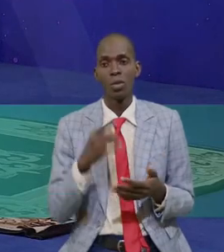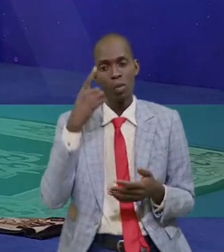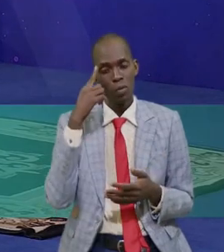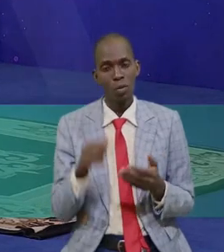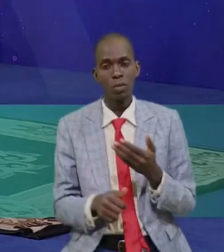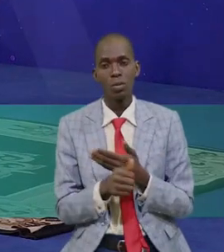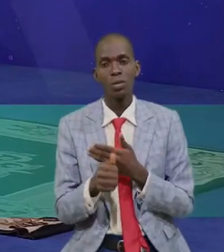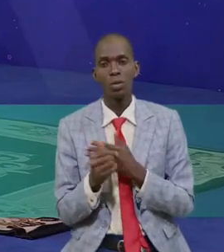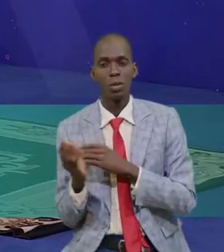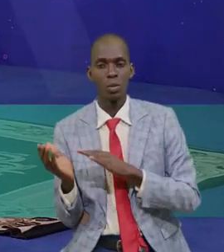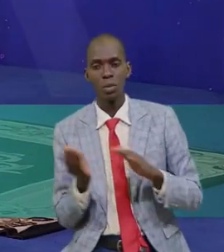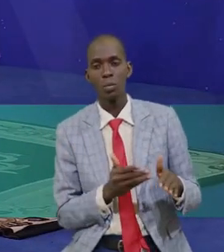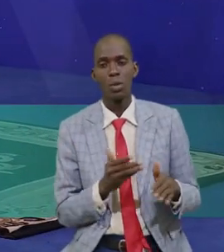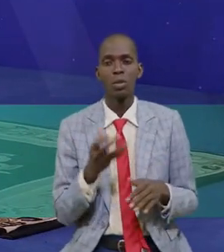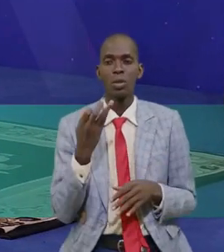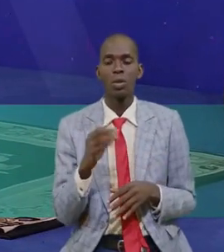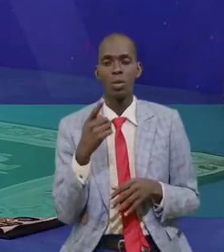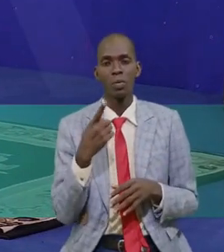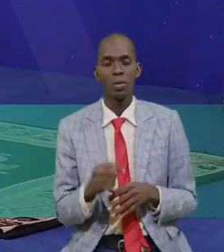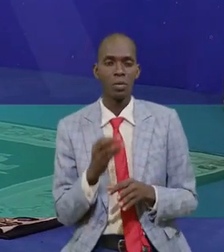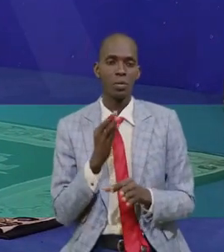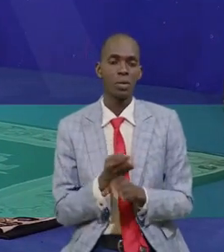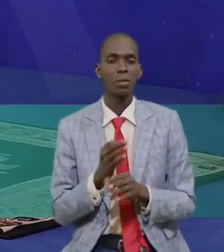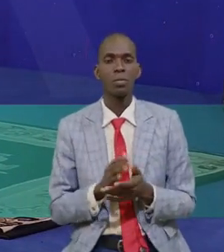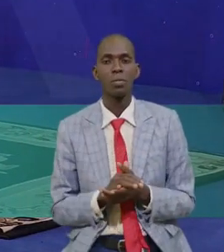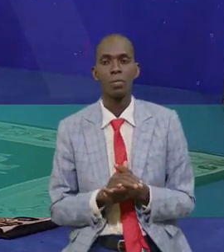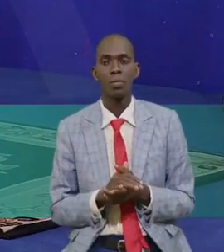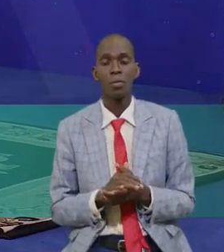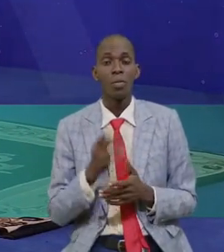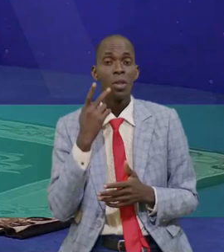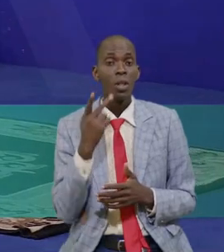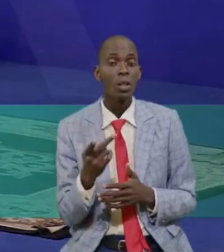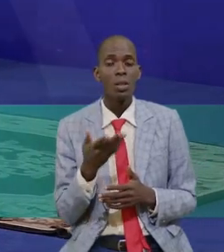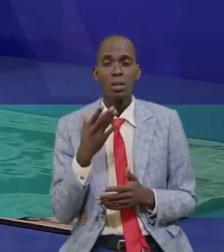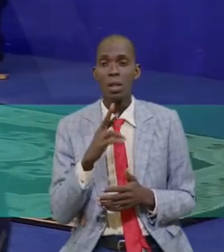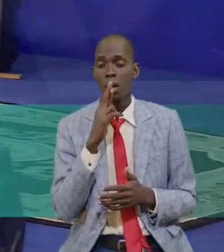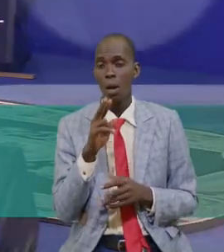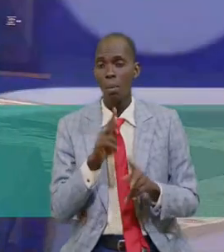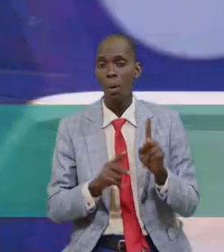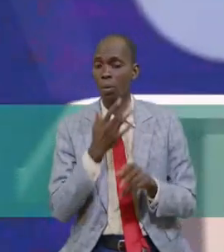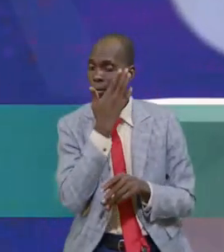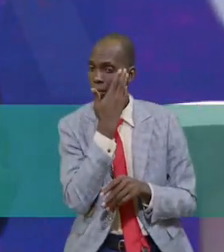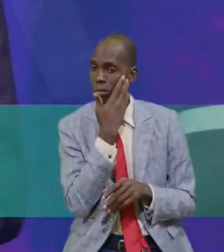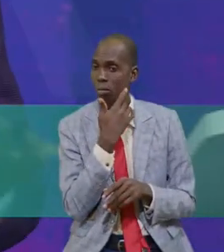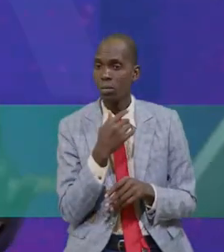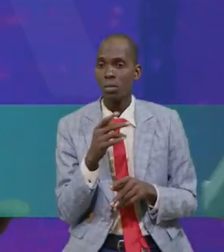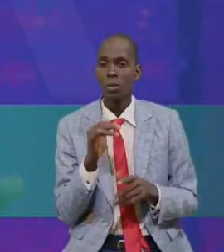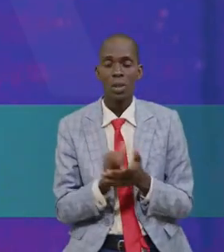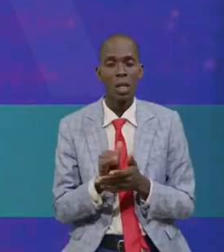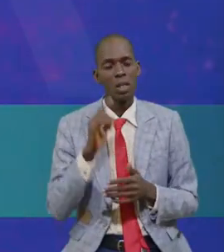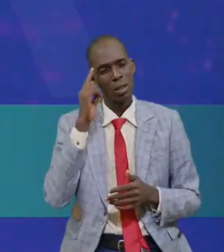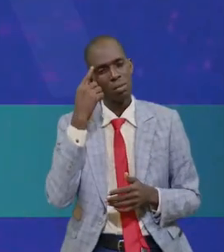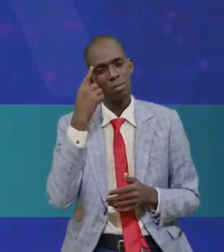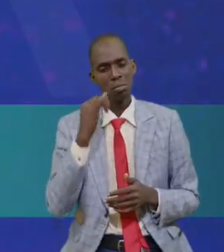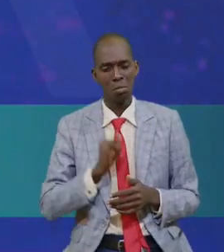fatal abandonment of faith. You see, there are people that think that I'm